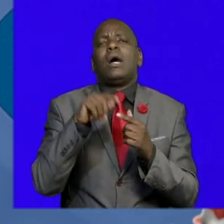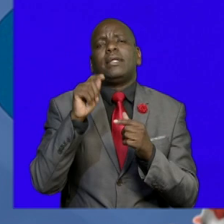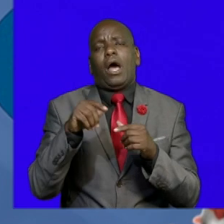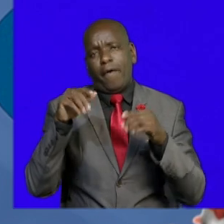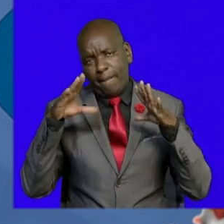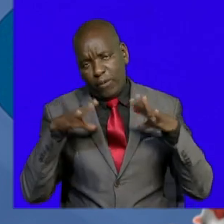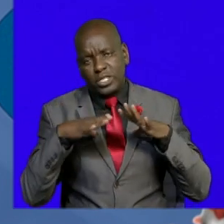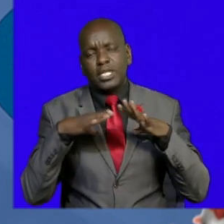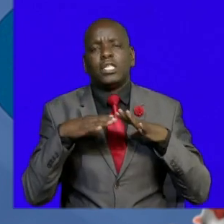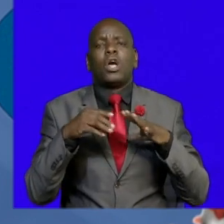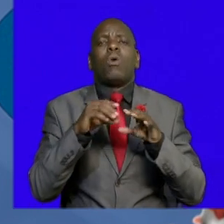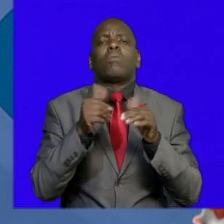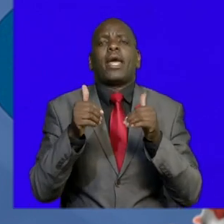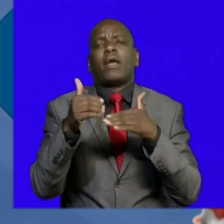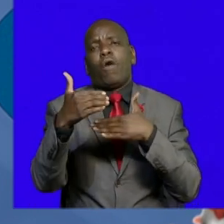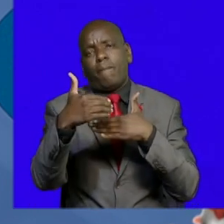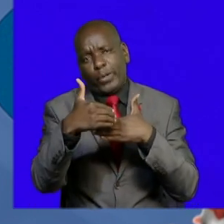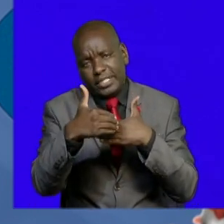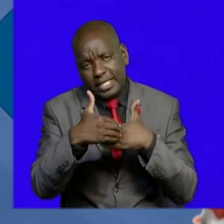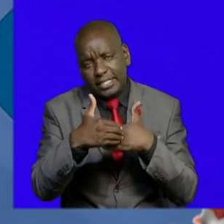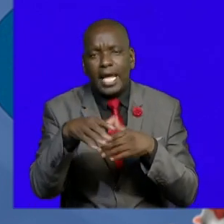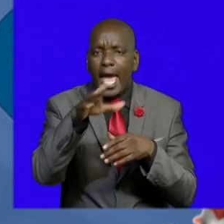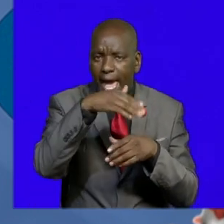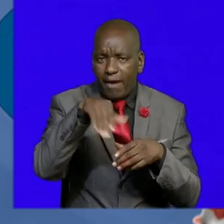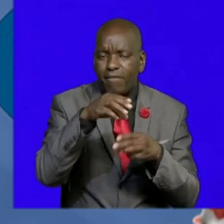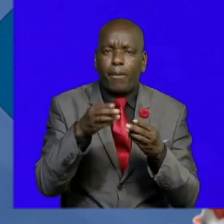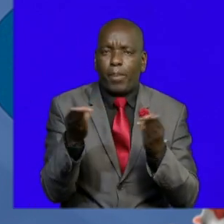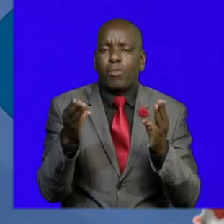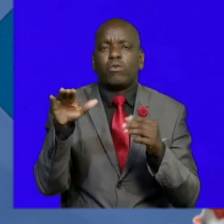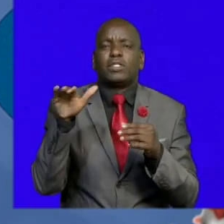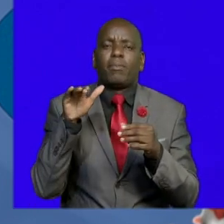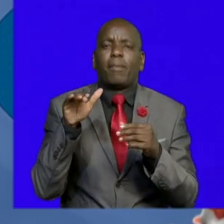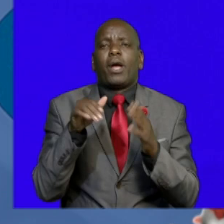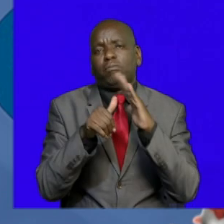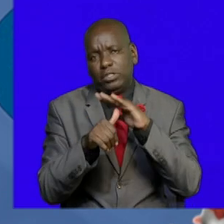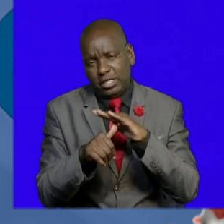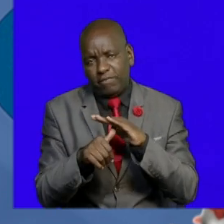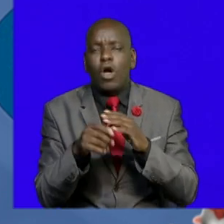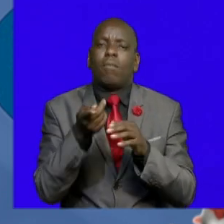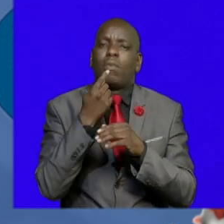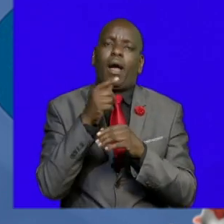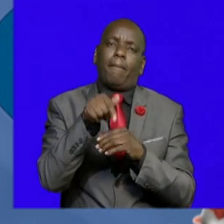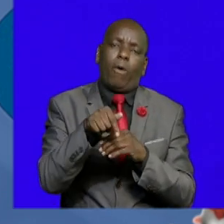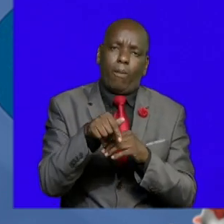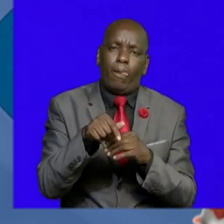an important way of protecting every Zimbabwean from unsafe